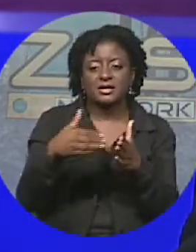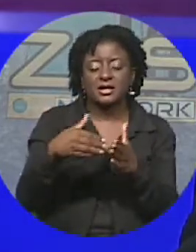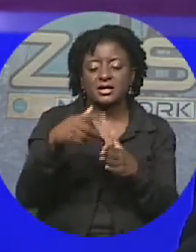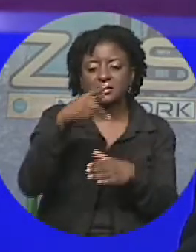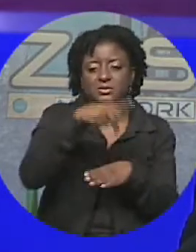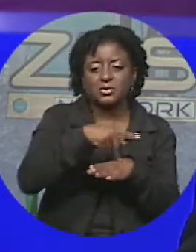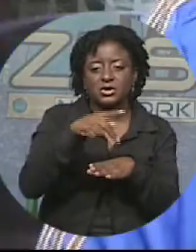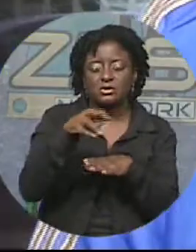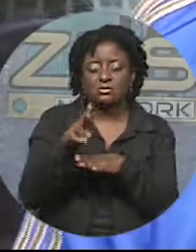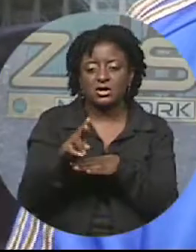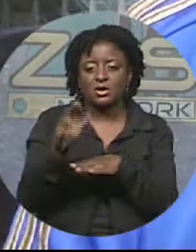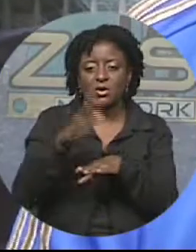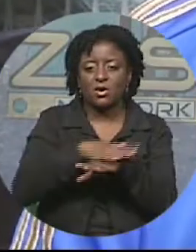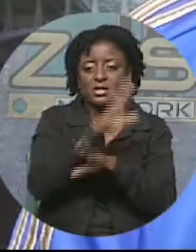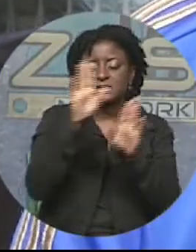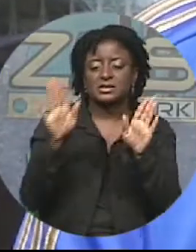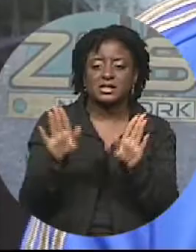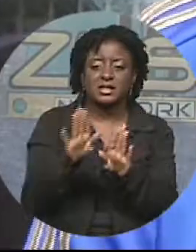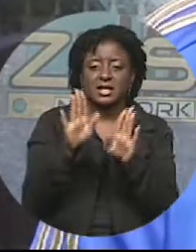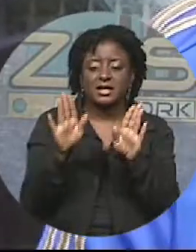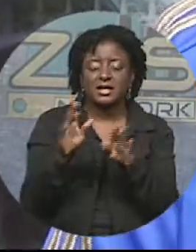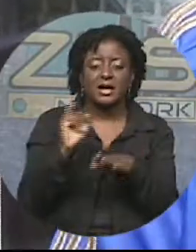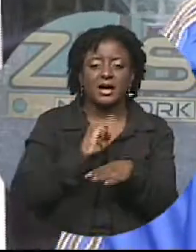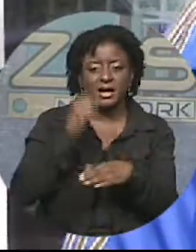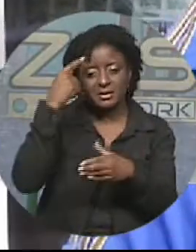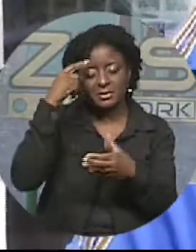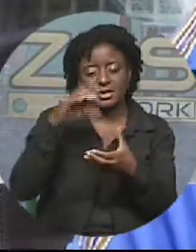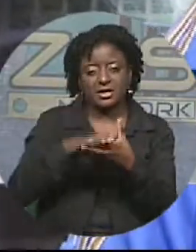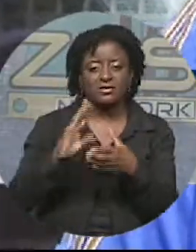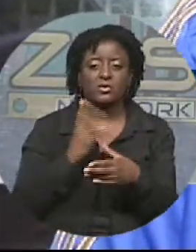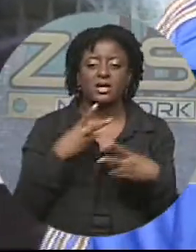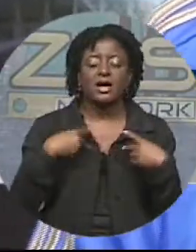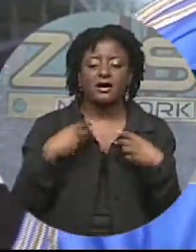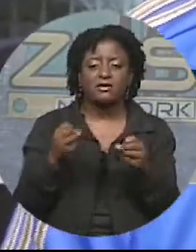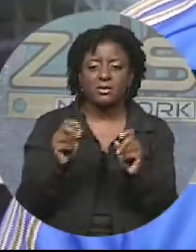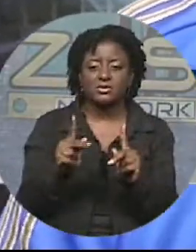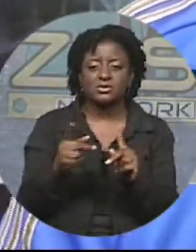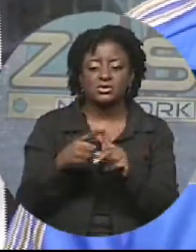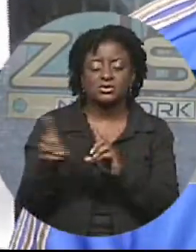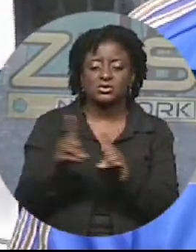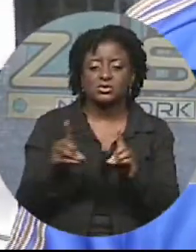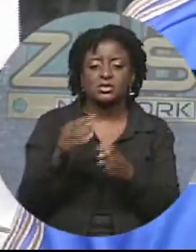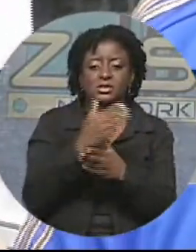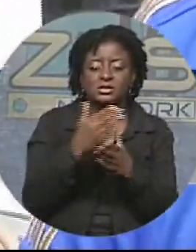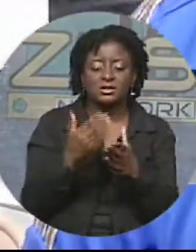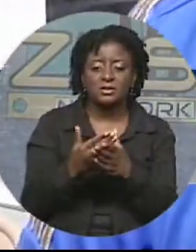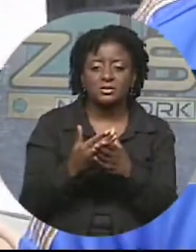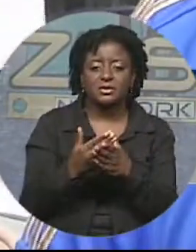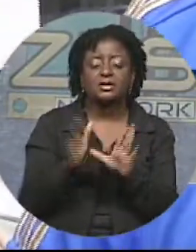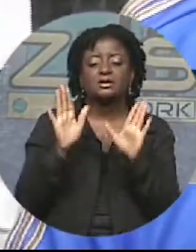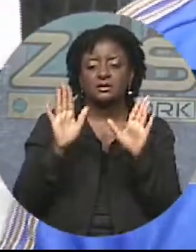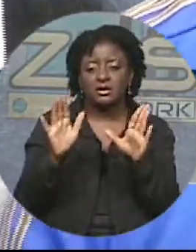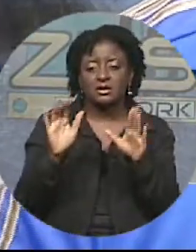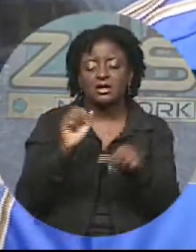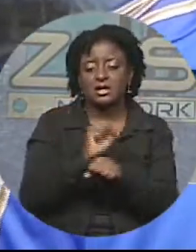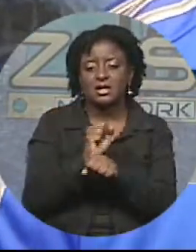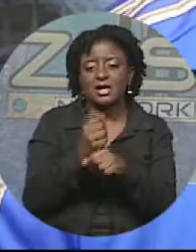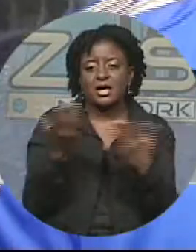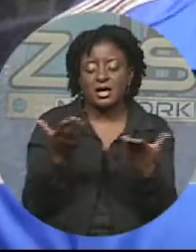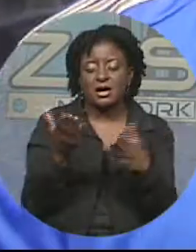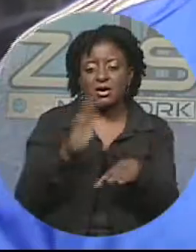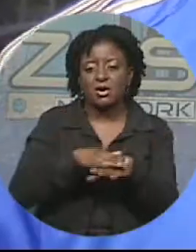Sunday. I believe that we've got a chance to really do something miraculous here on the 23rd, the 25th, and the